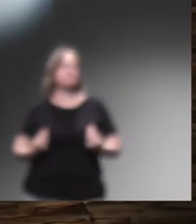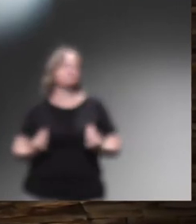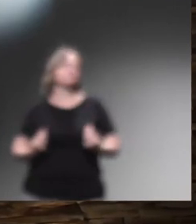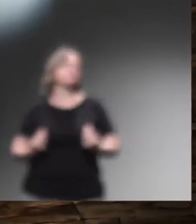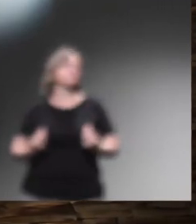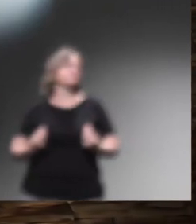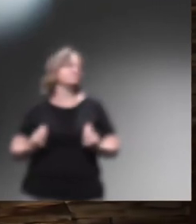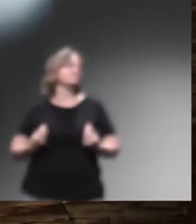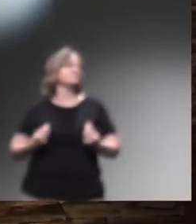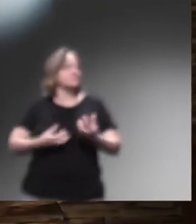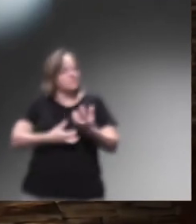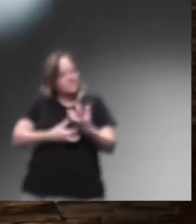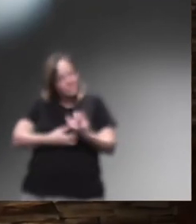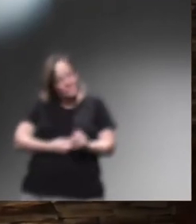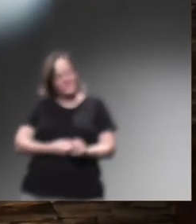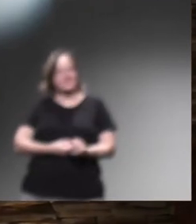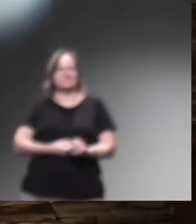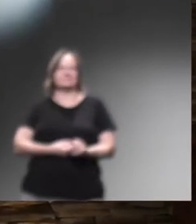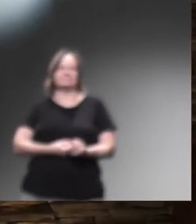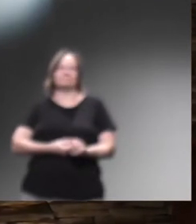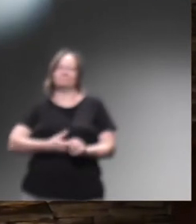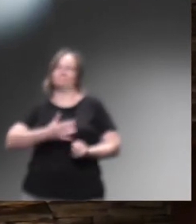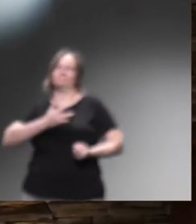real strength.